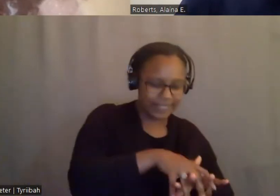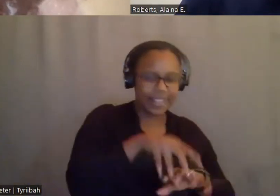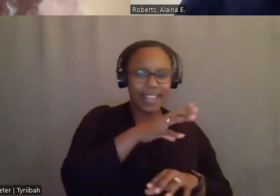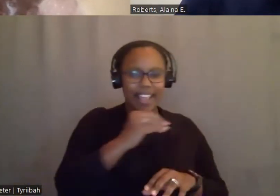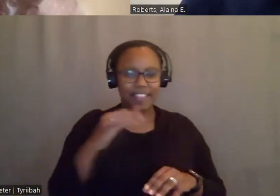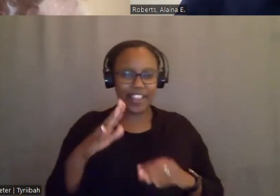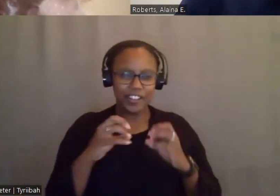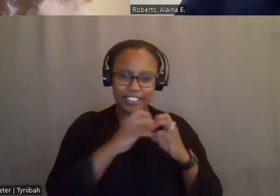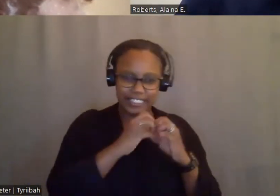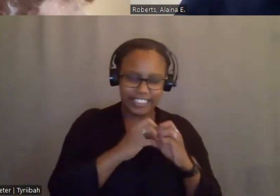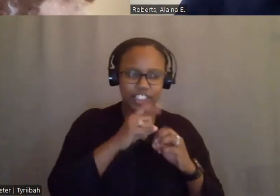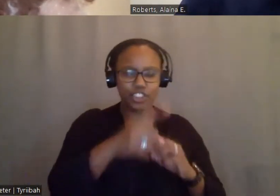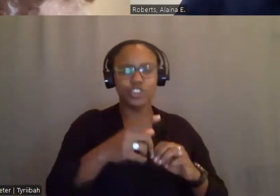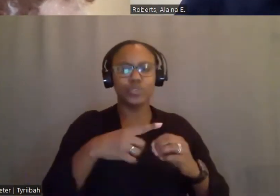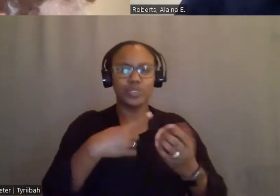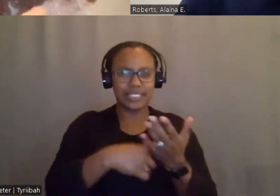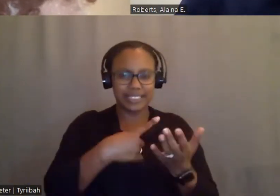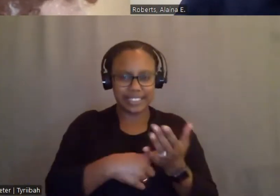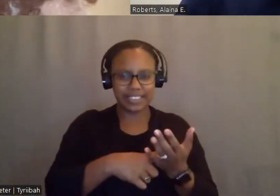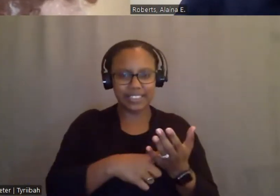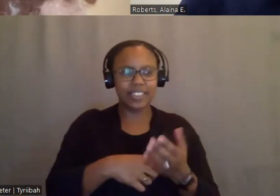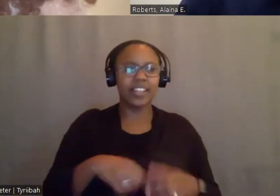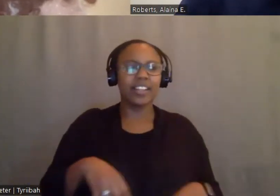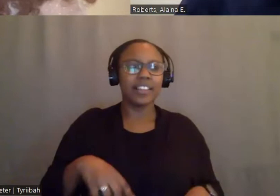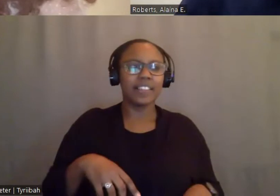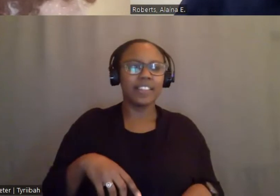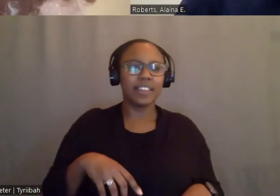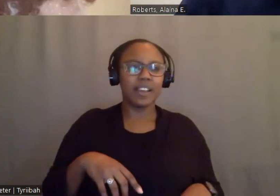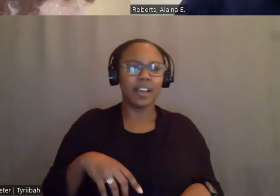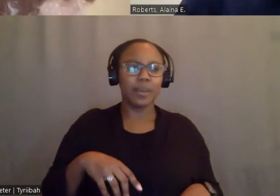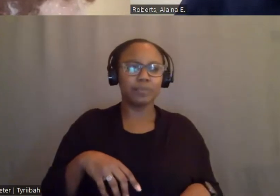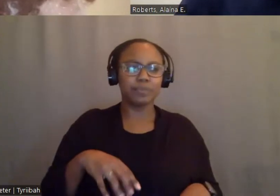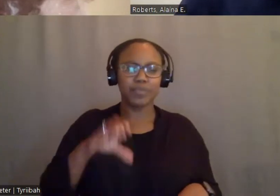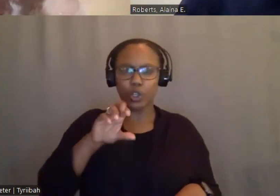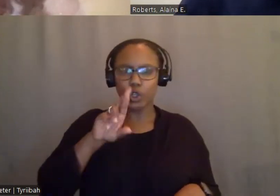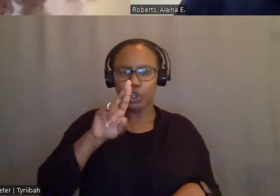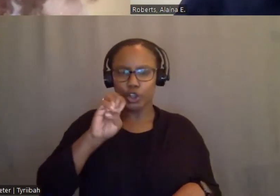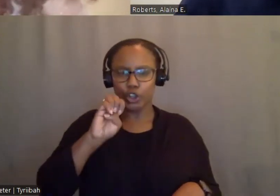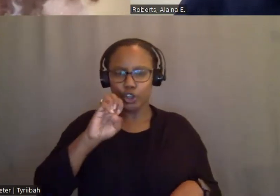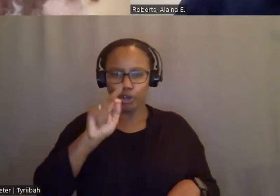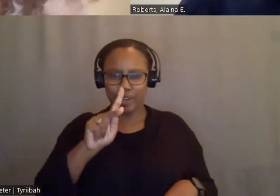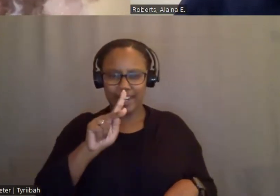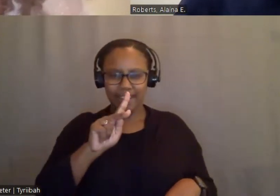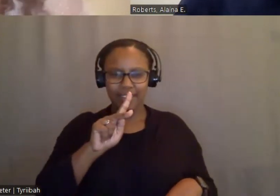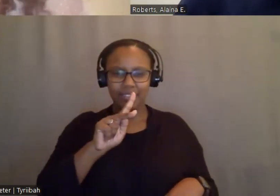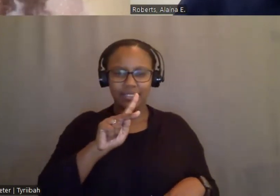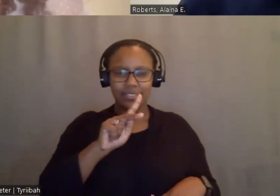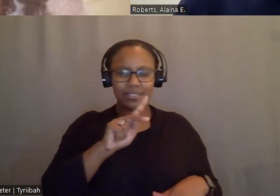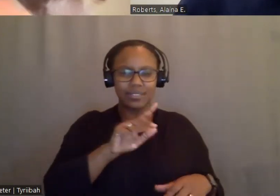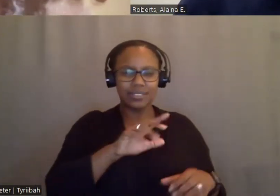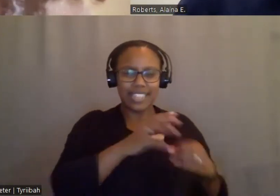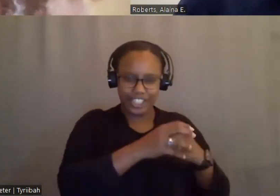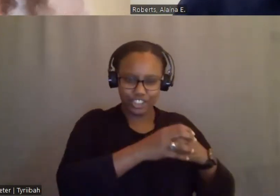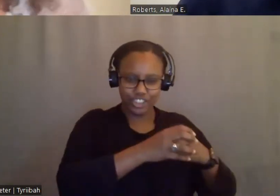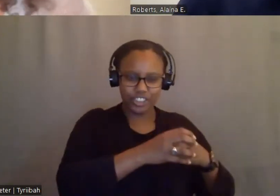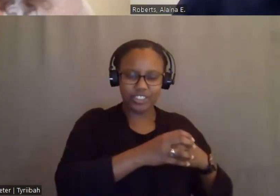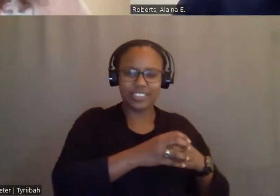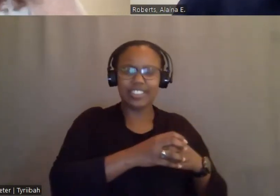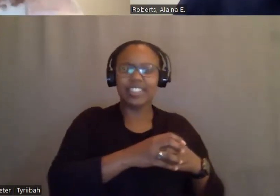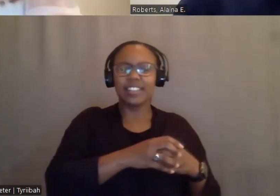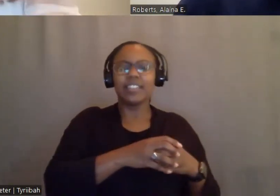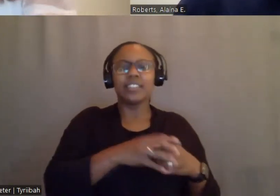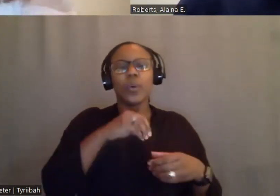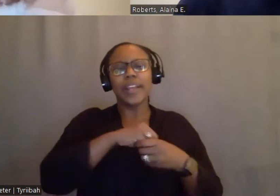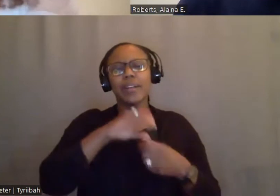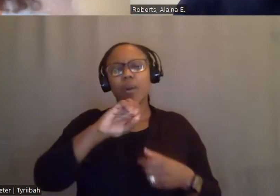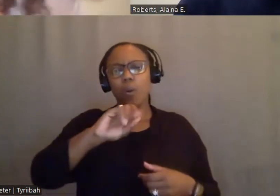Creek Nation as a prime example. And so how does the history of this particular town in present day Oklahoma even, how does this illustrate